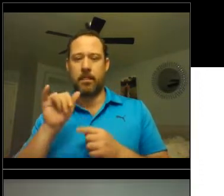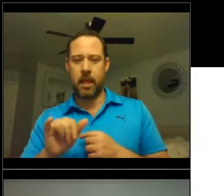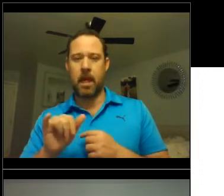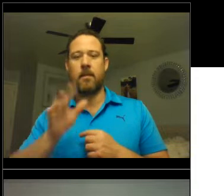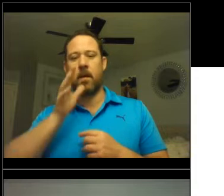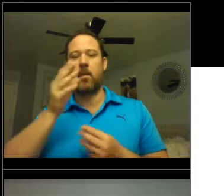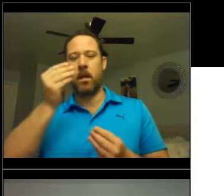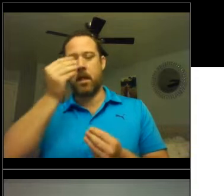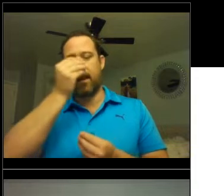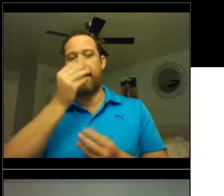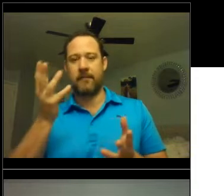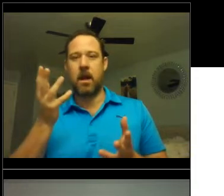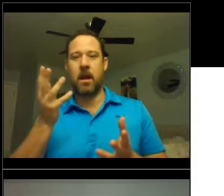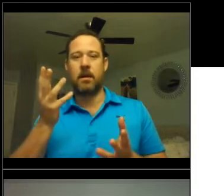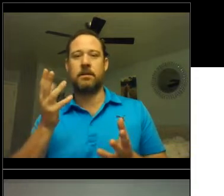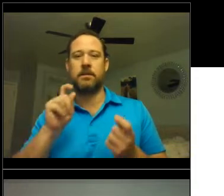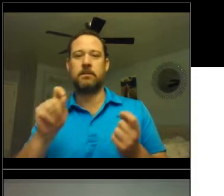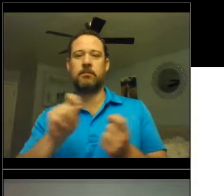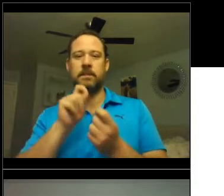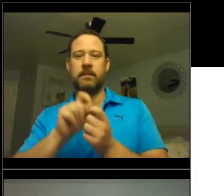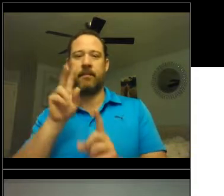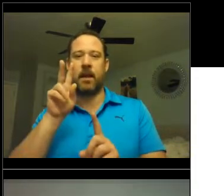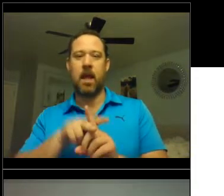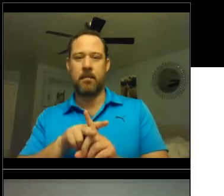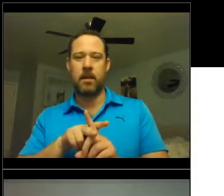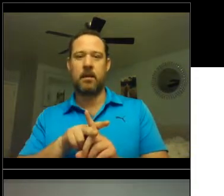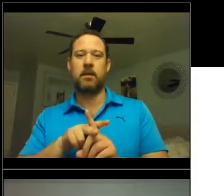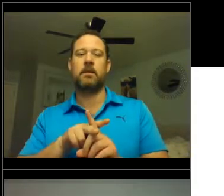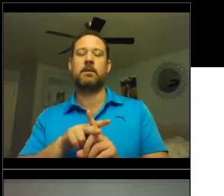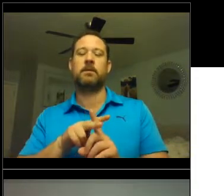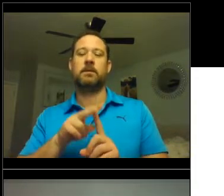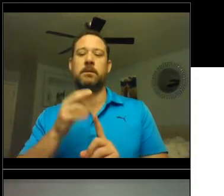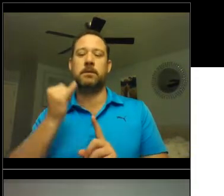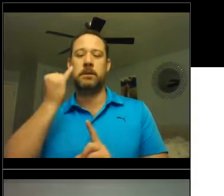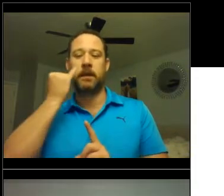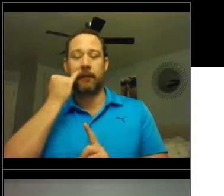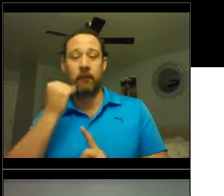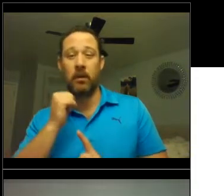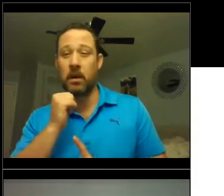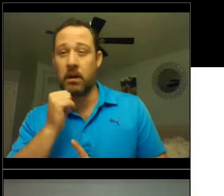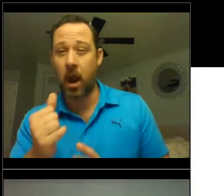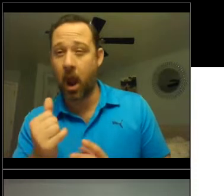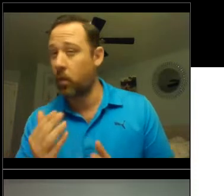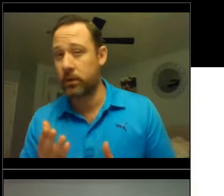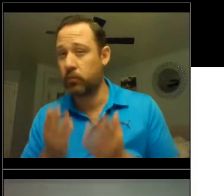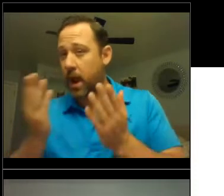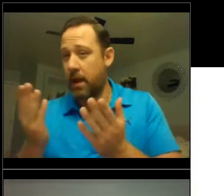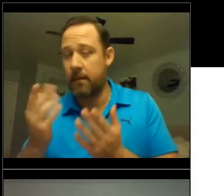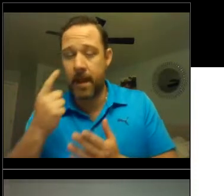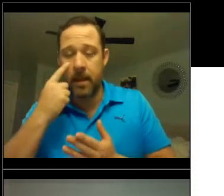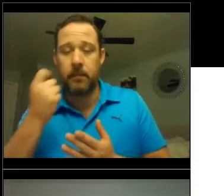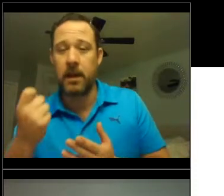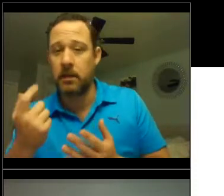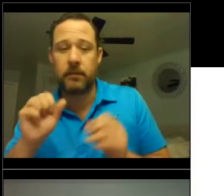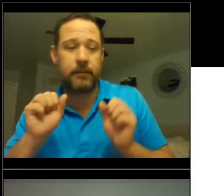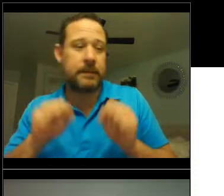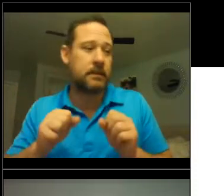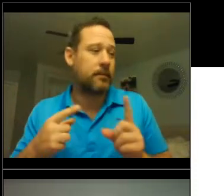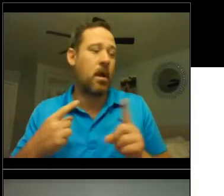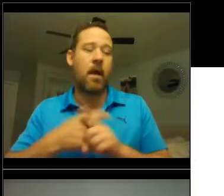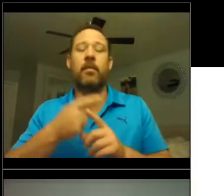advise specific applicants if if we are not going to recommend them because of any potential conflict